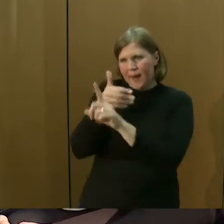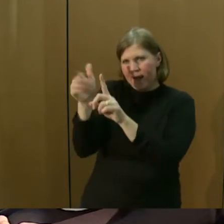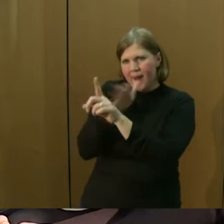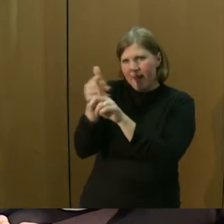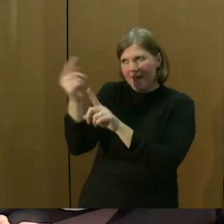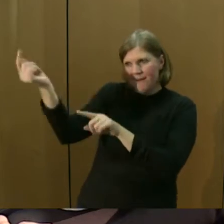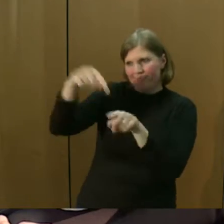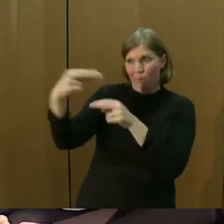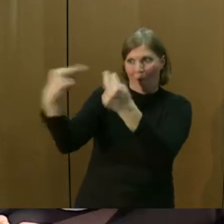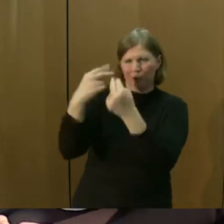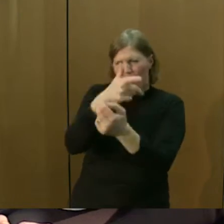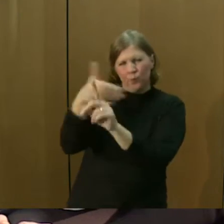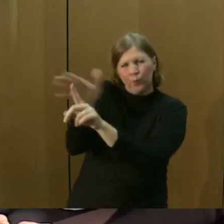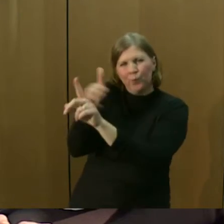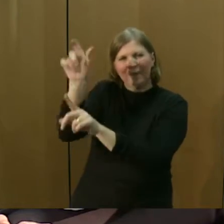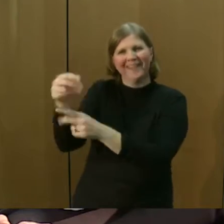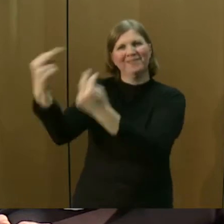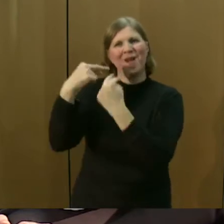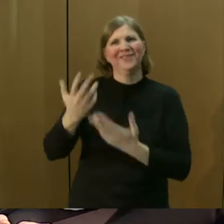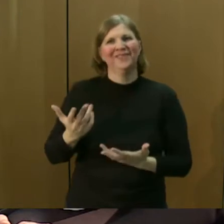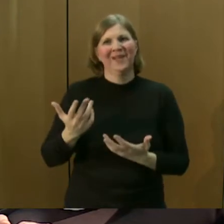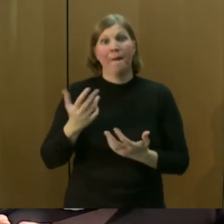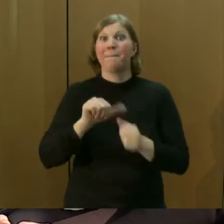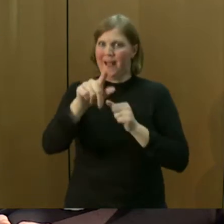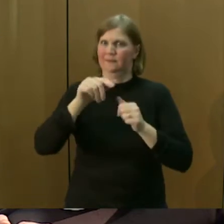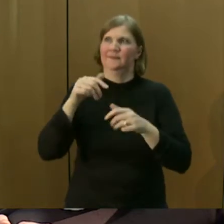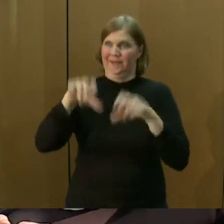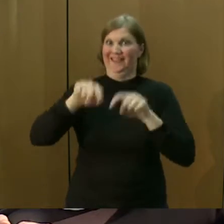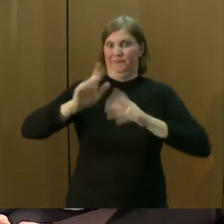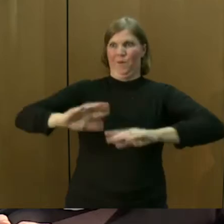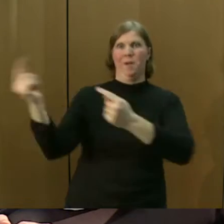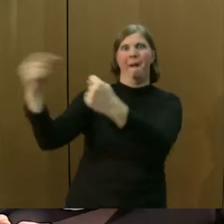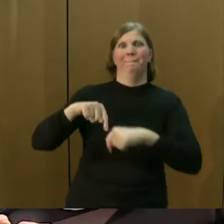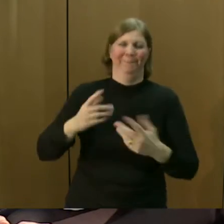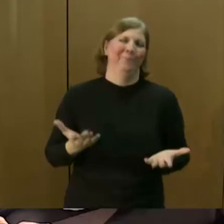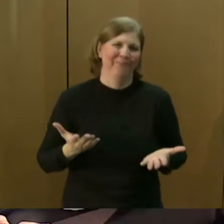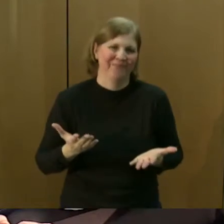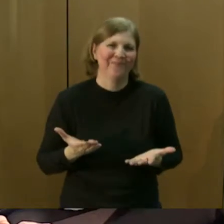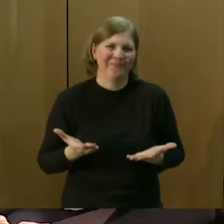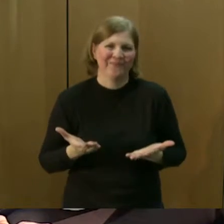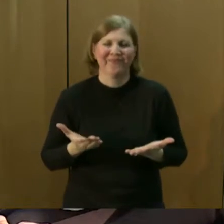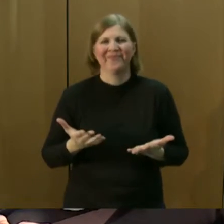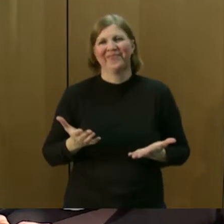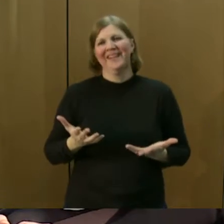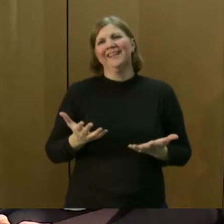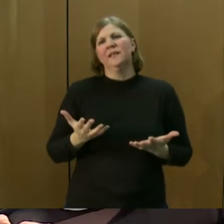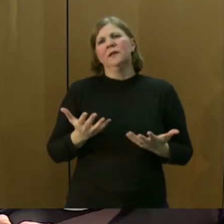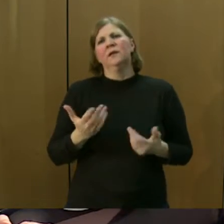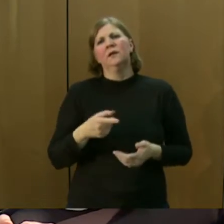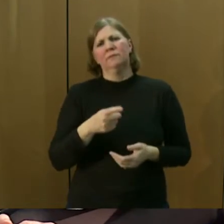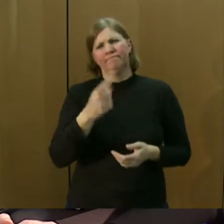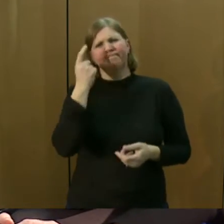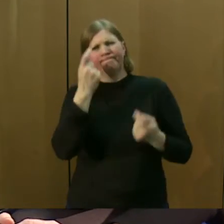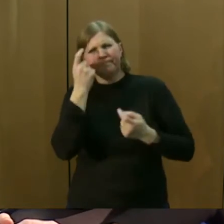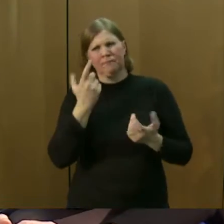you're in Edinburgh. If you're doing previews or you're doing fundraisers, start thinking about it then. How are you going to convince somebody to come to your